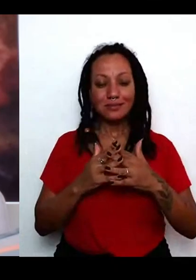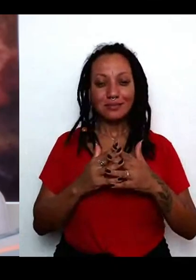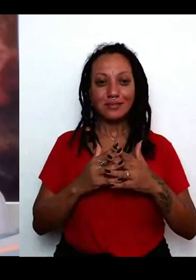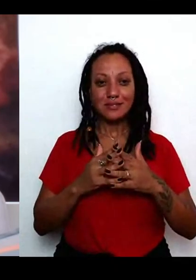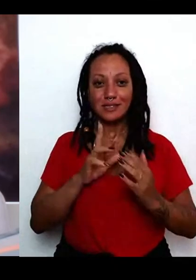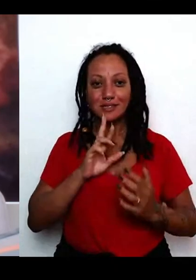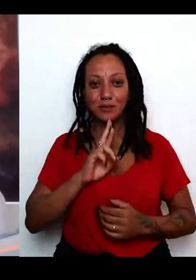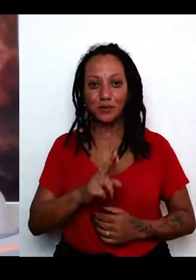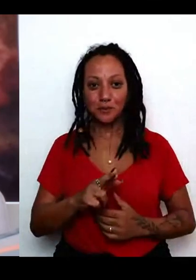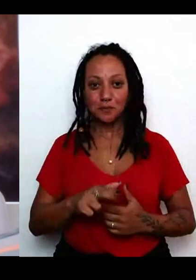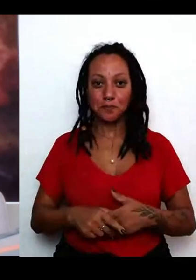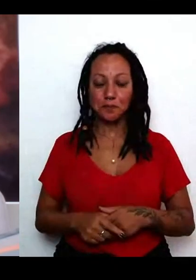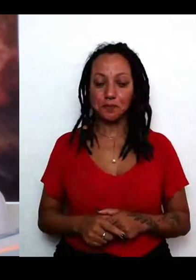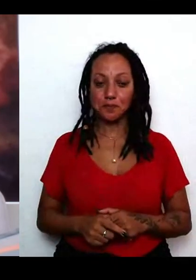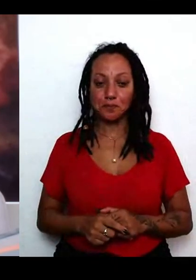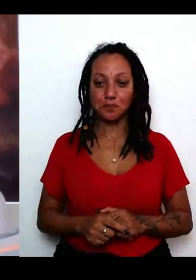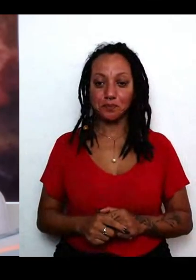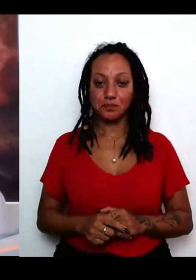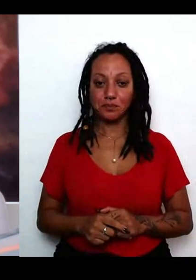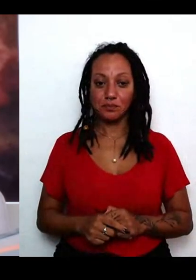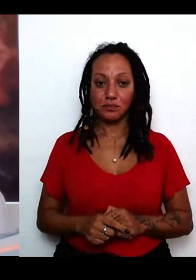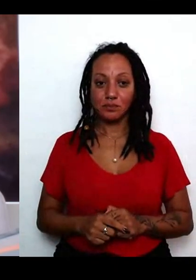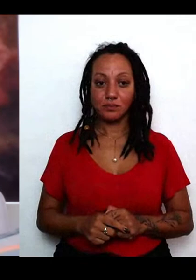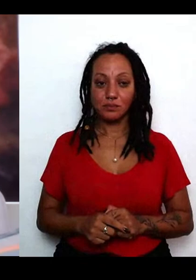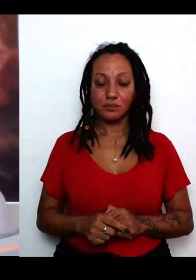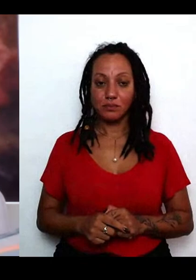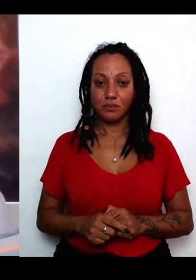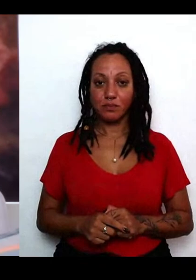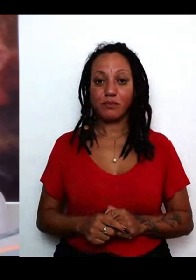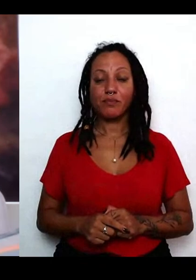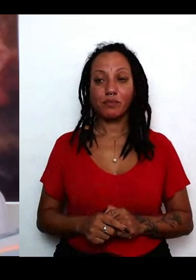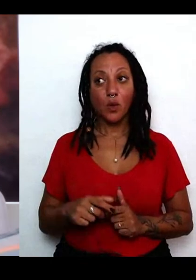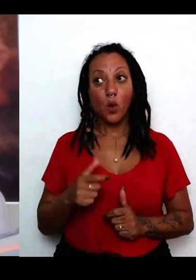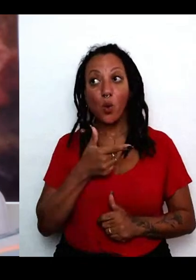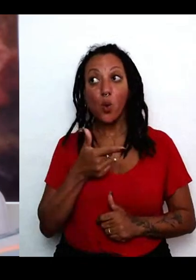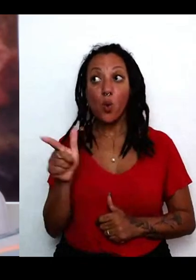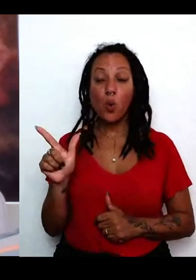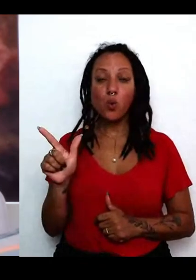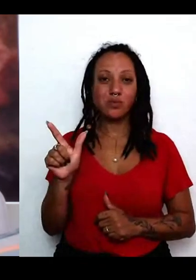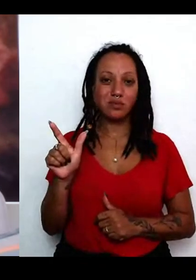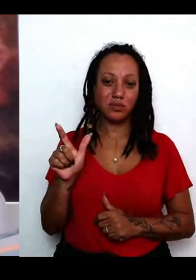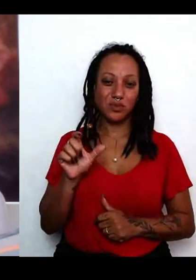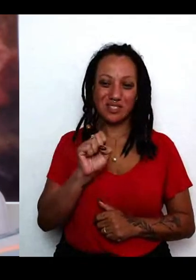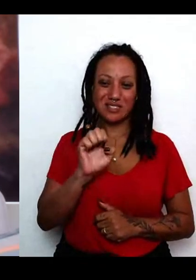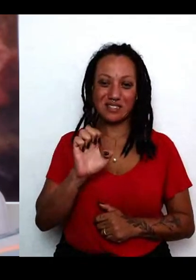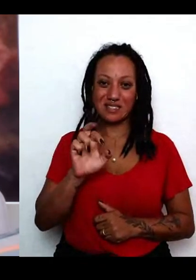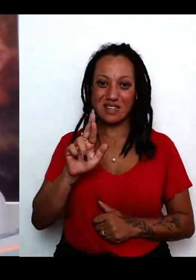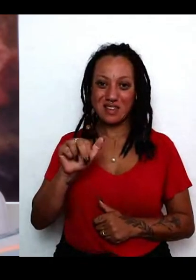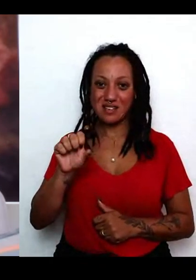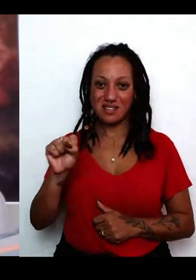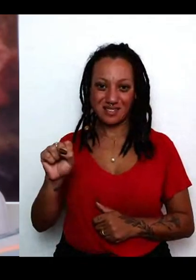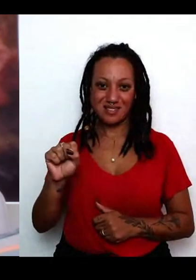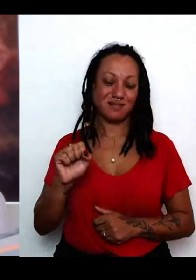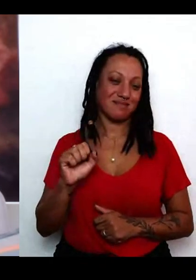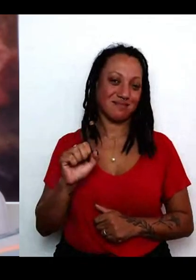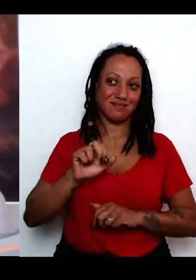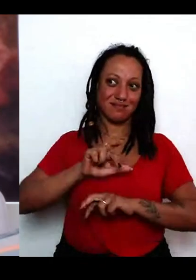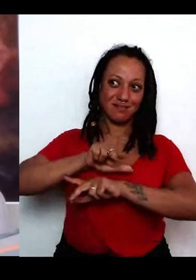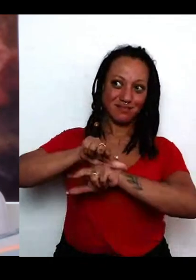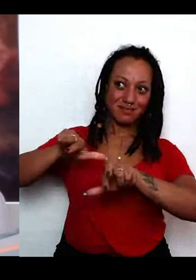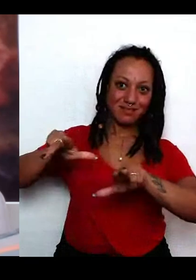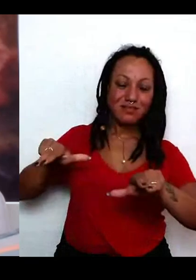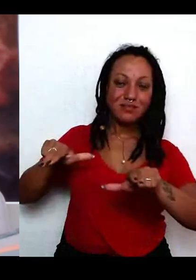other creatures lie almost entirely out of the law I I mean all the cases that have been